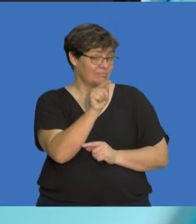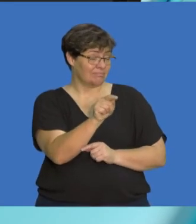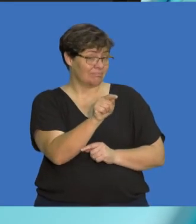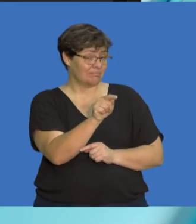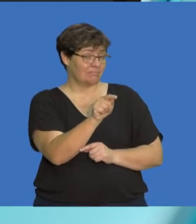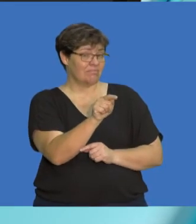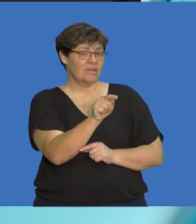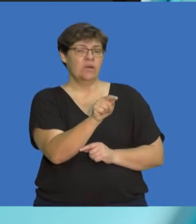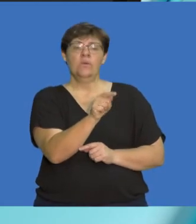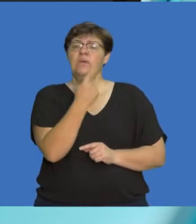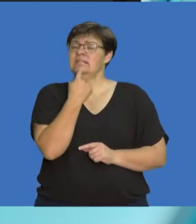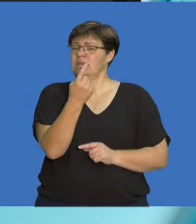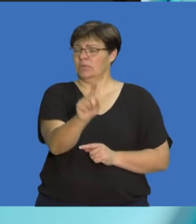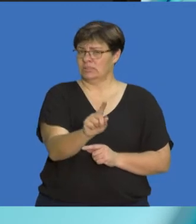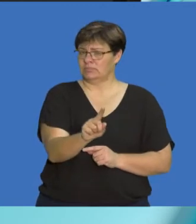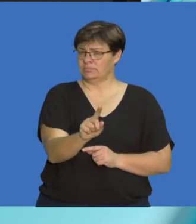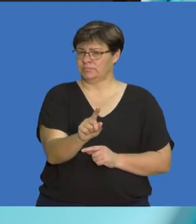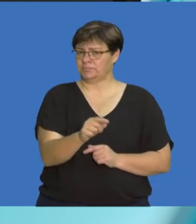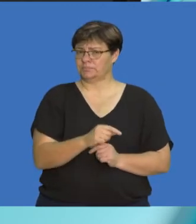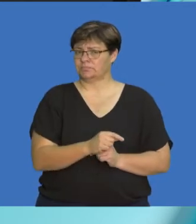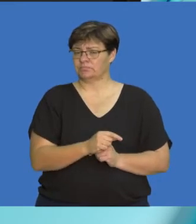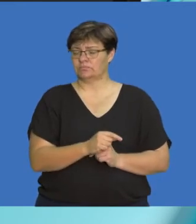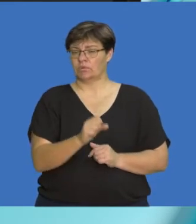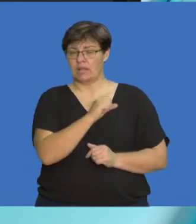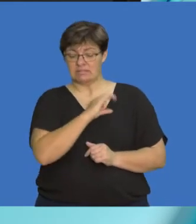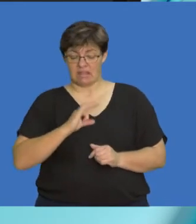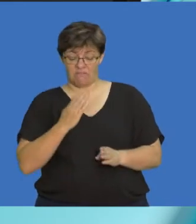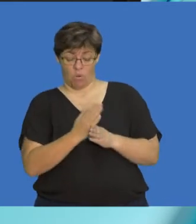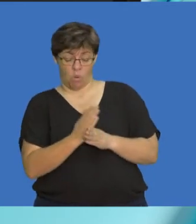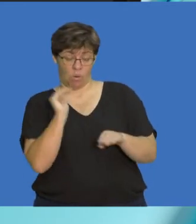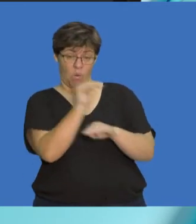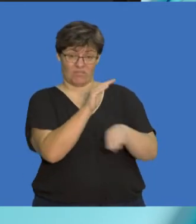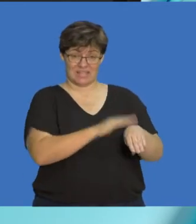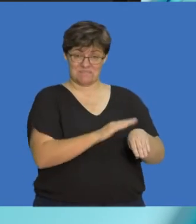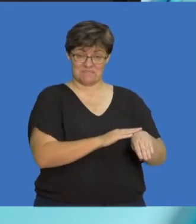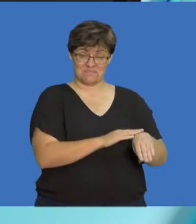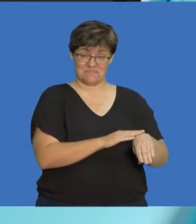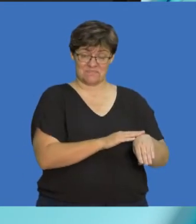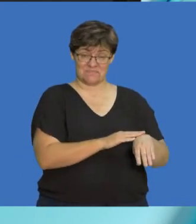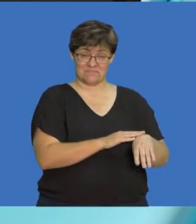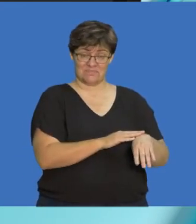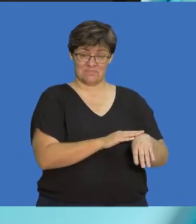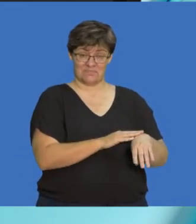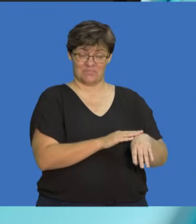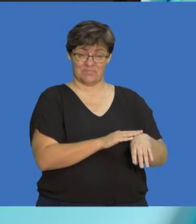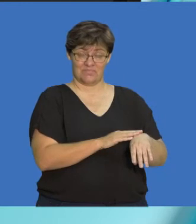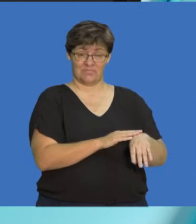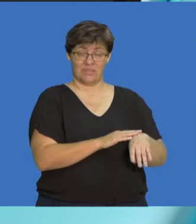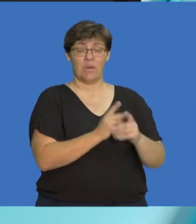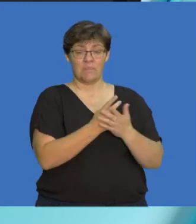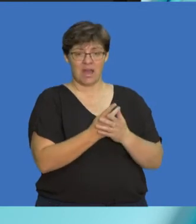we said that because the employees will be working overtime, you're going to now have